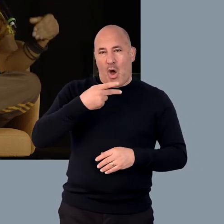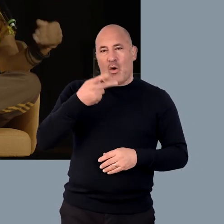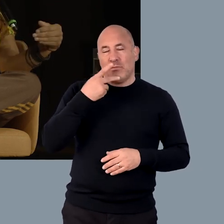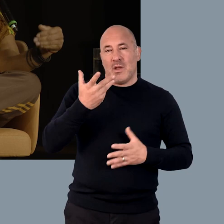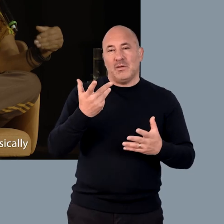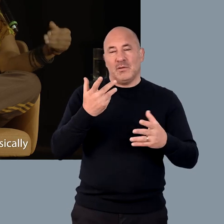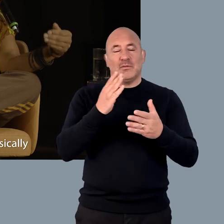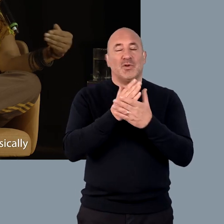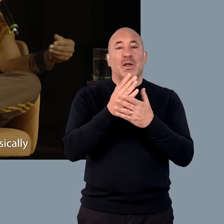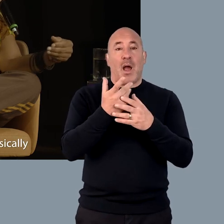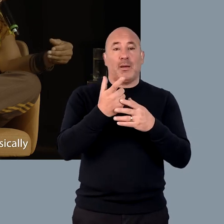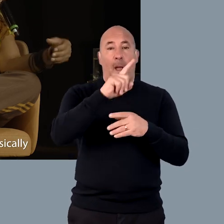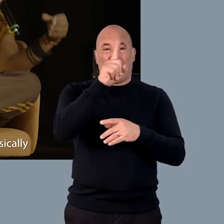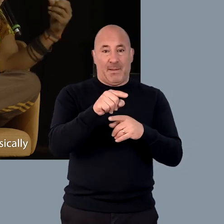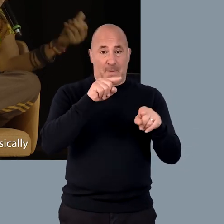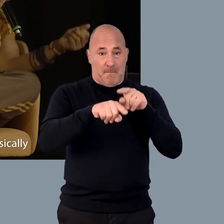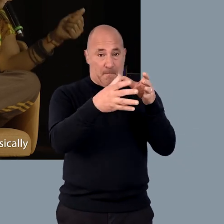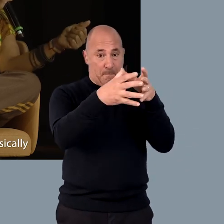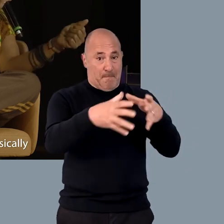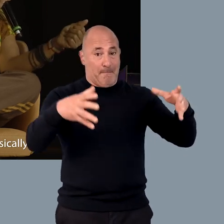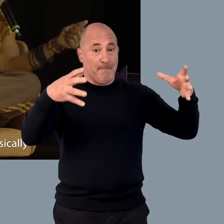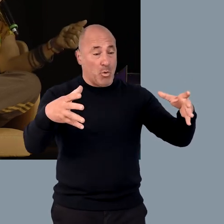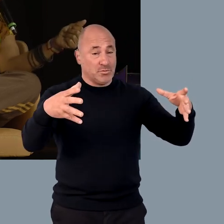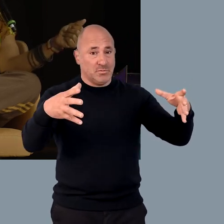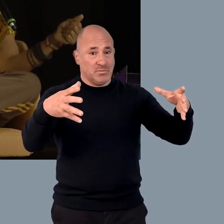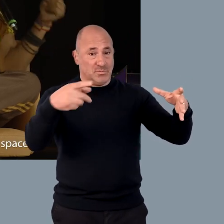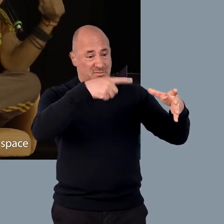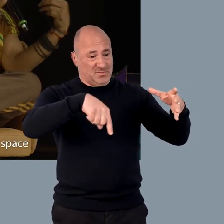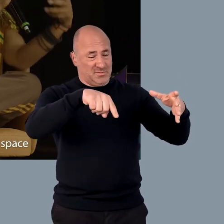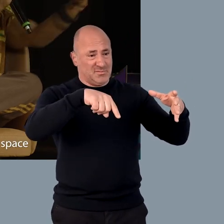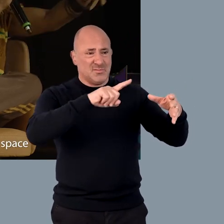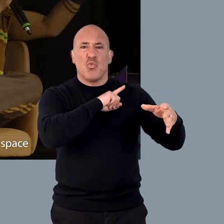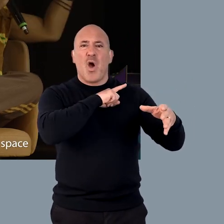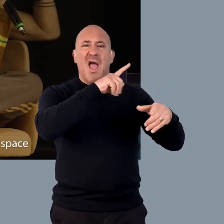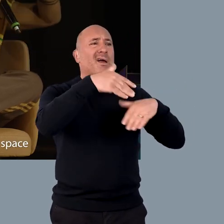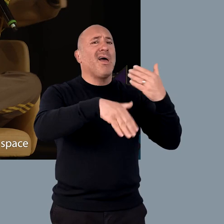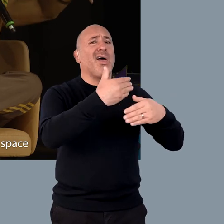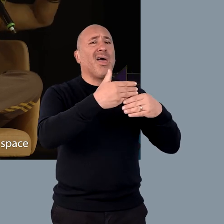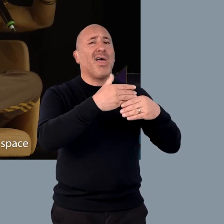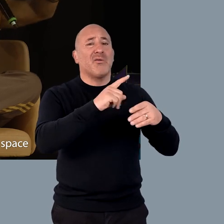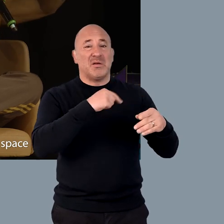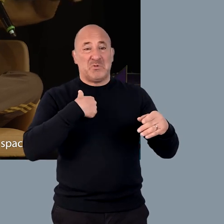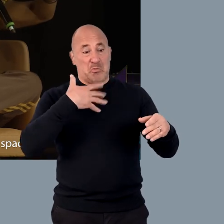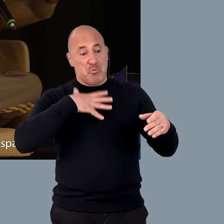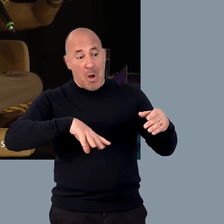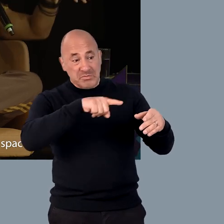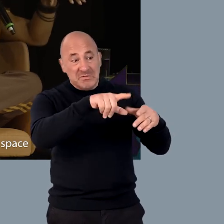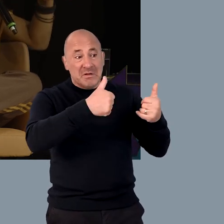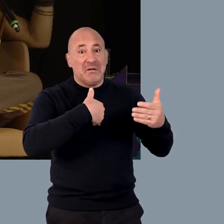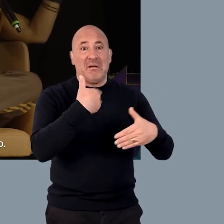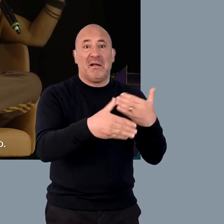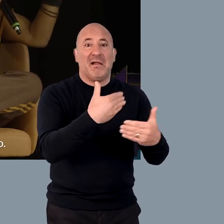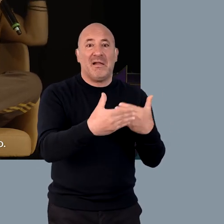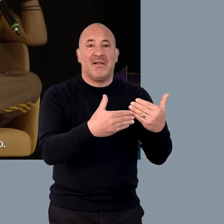you know to keep something i keep banging on about but they're basically when when people there are people the majority people in a